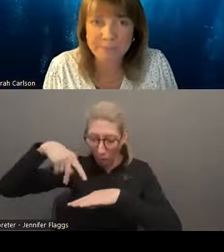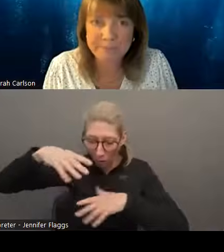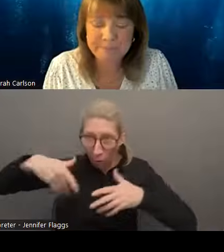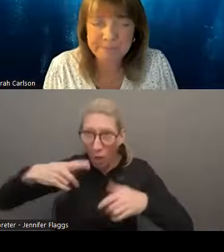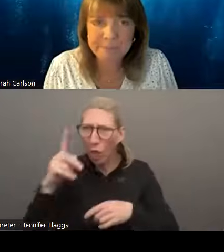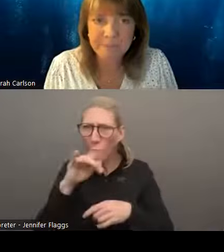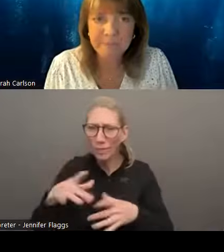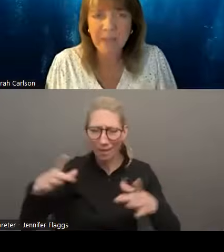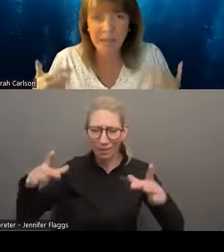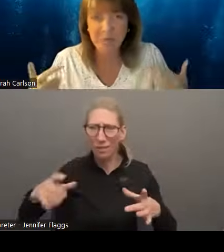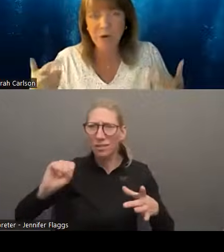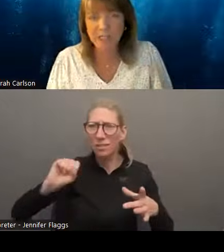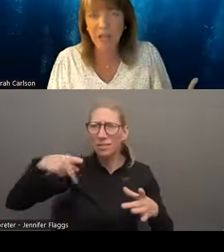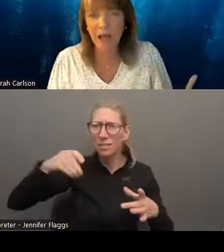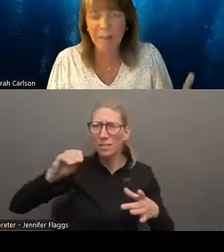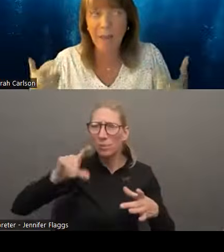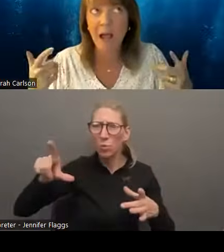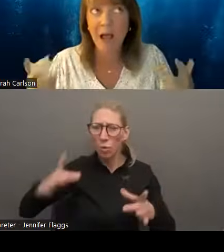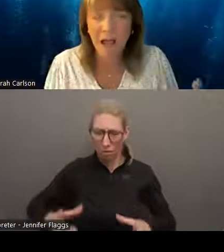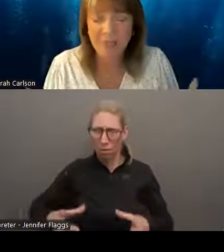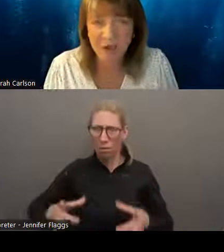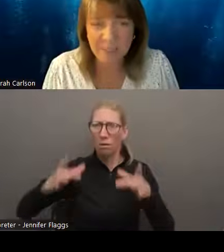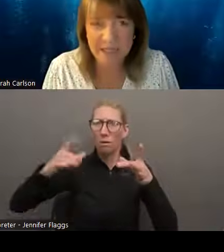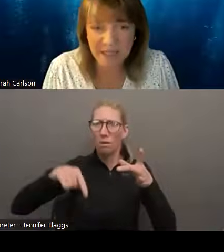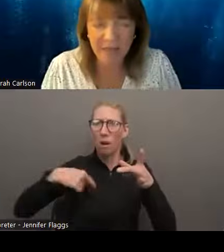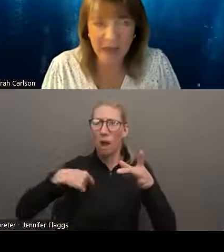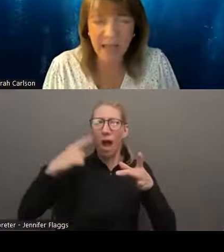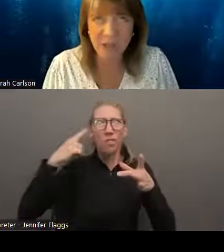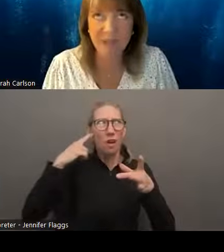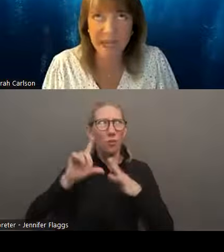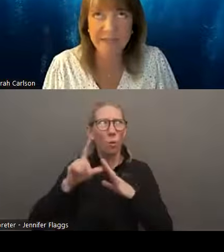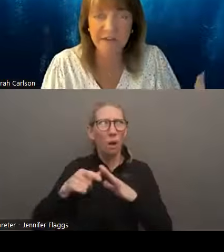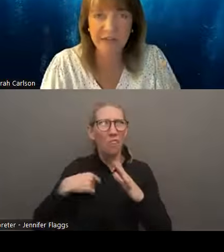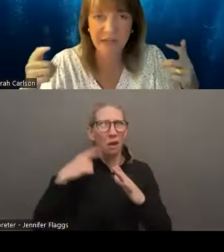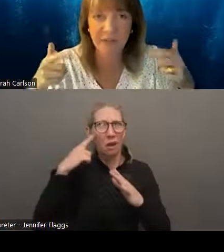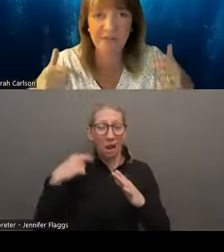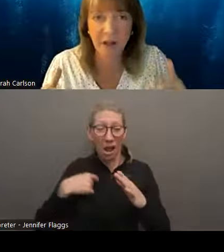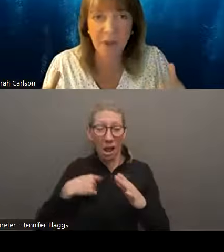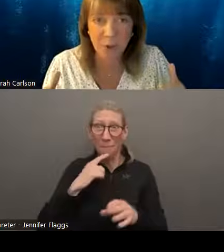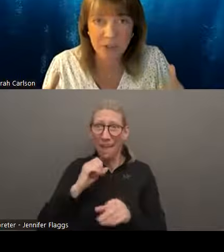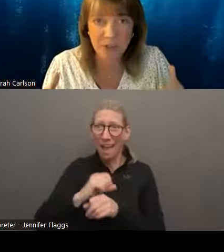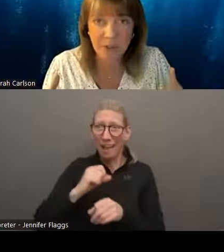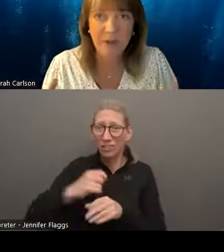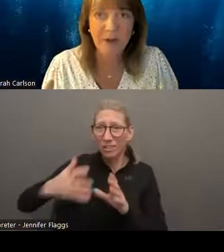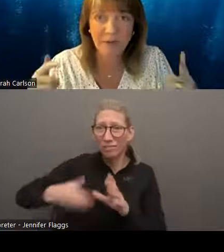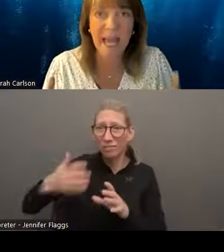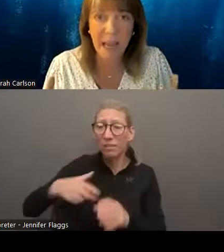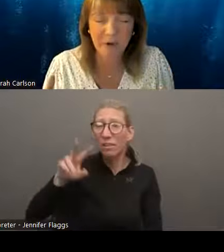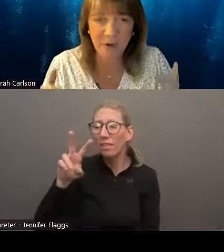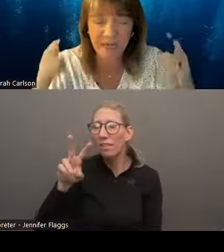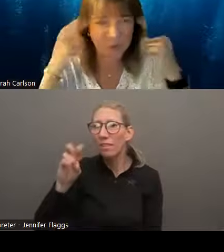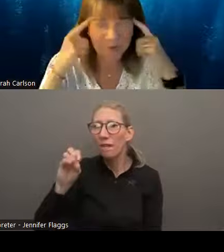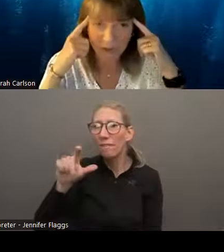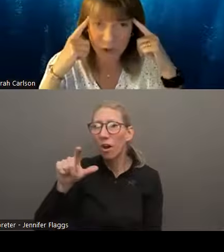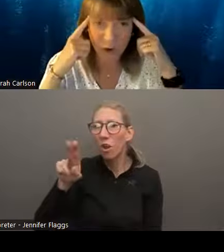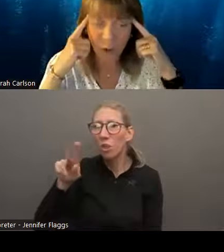spool. And for a time, I thought to myself, I'm actually excavating the volute of a